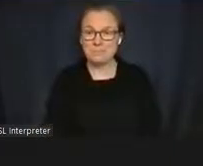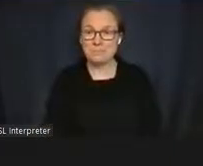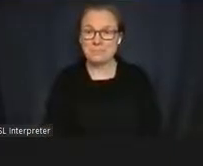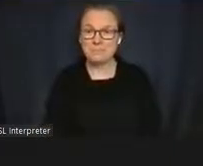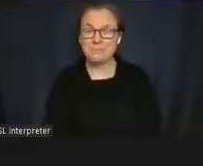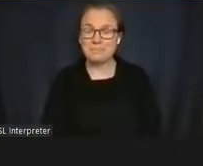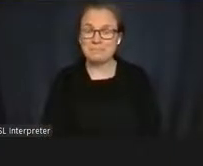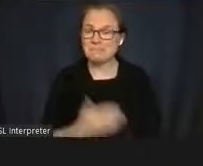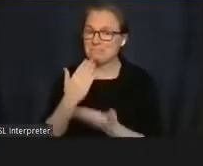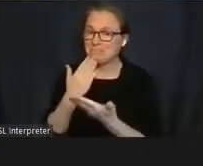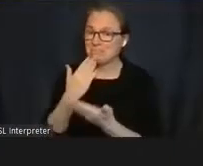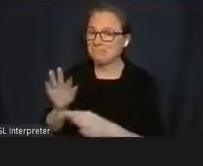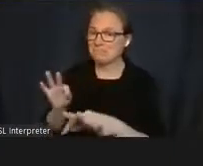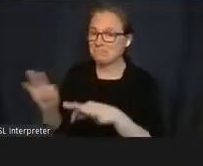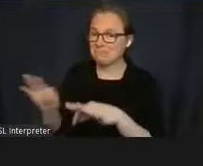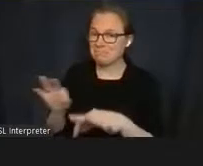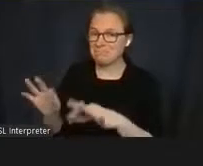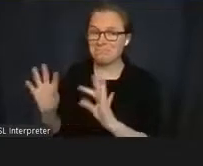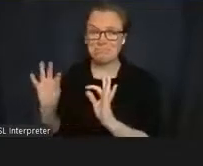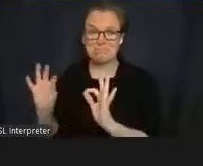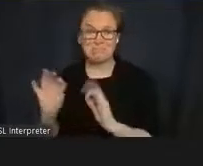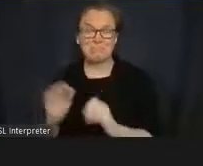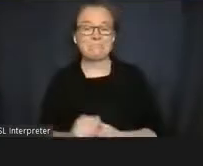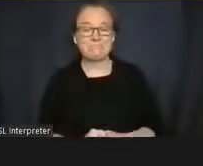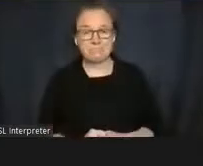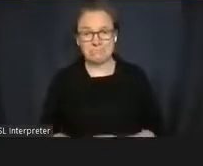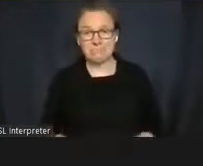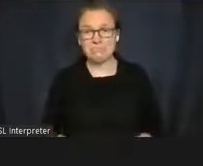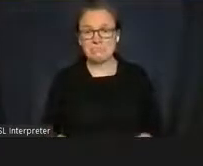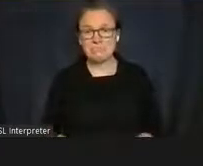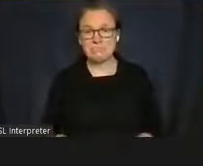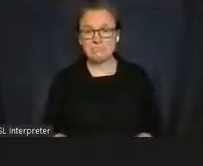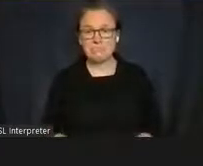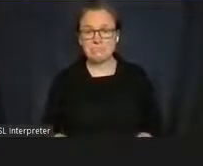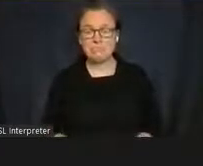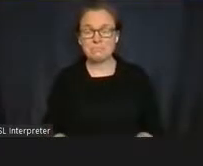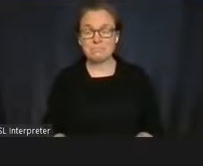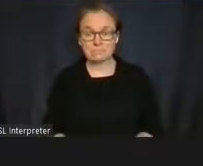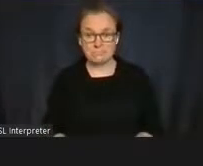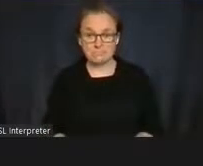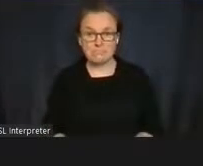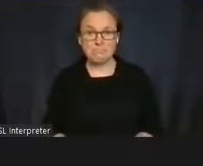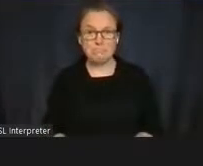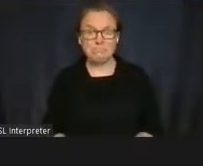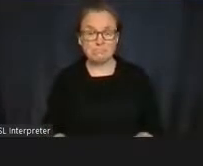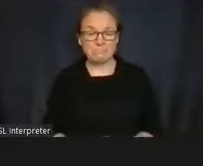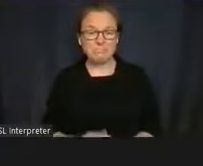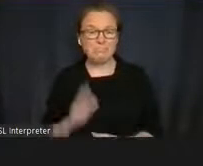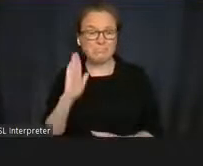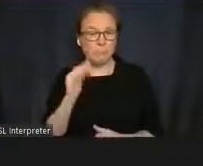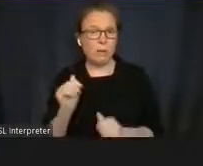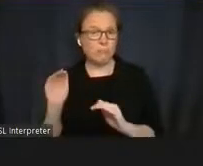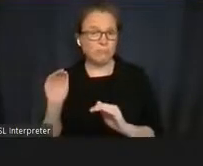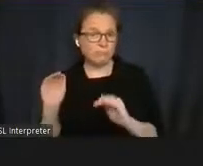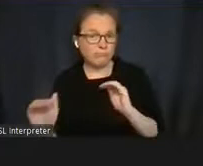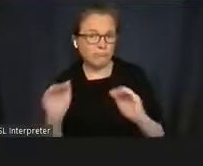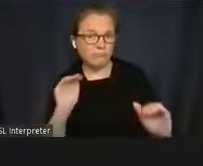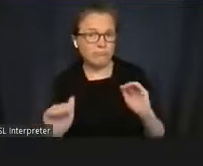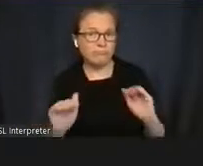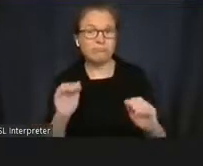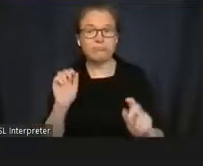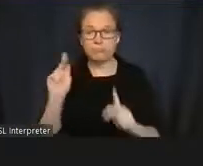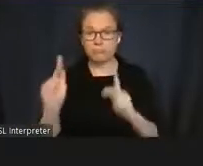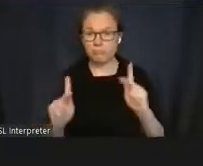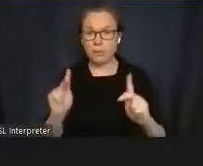Thank you very much, Victor. I appreciate that. And we'll try to remind our participants as we move forward about